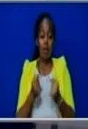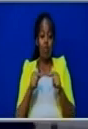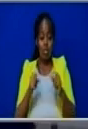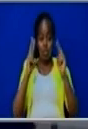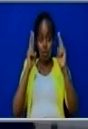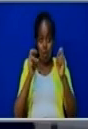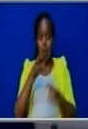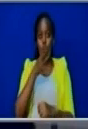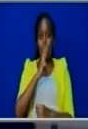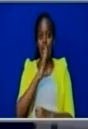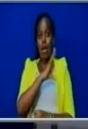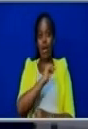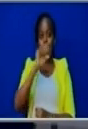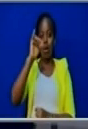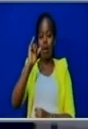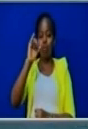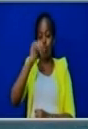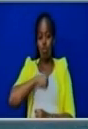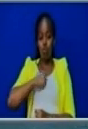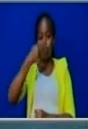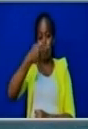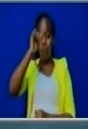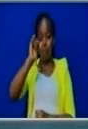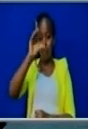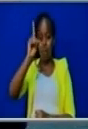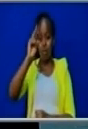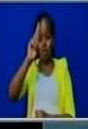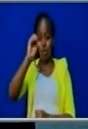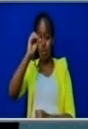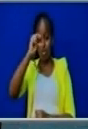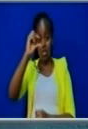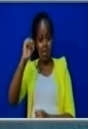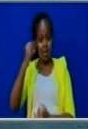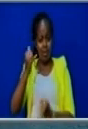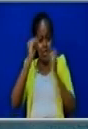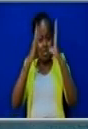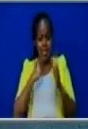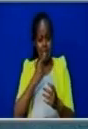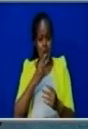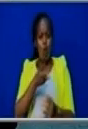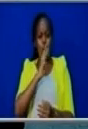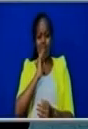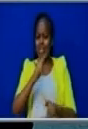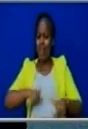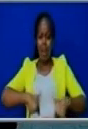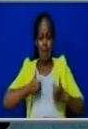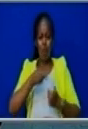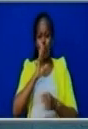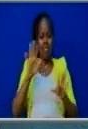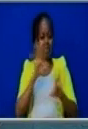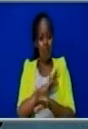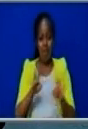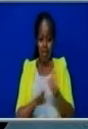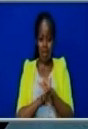topic is water and hydrogen. You know, Mwalimu, they always say water is life. Yes. Water is everything. Water is